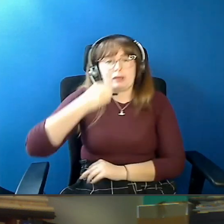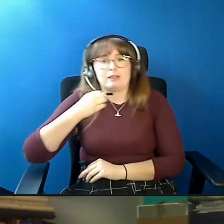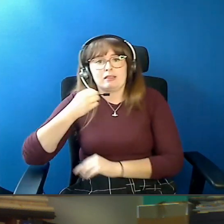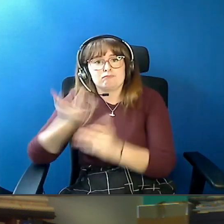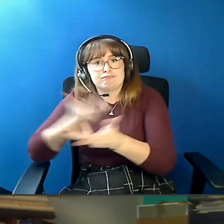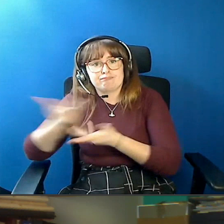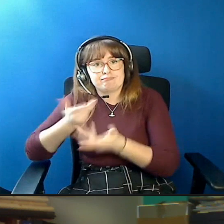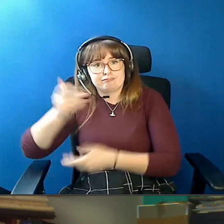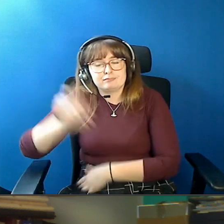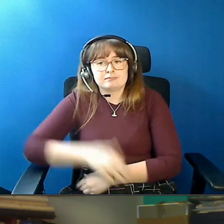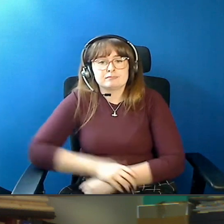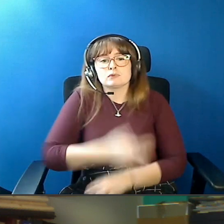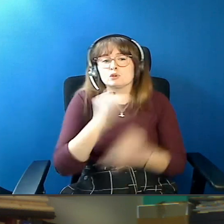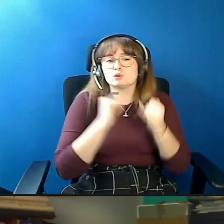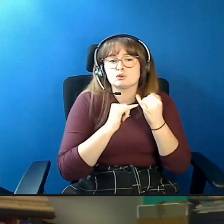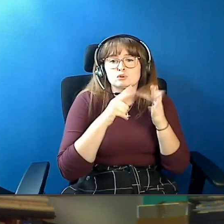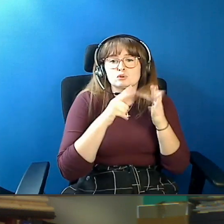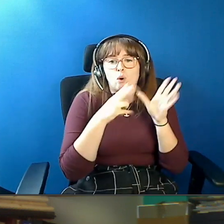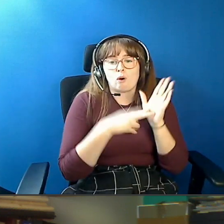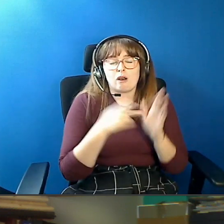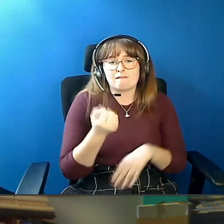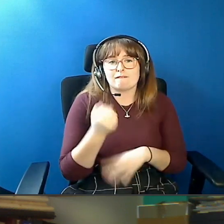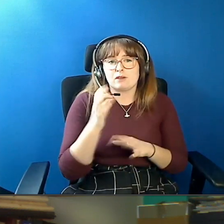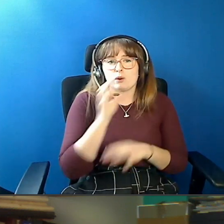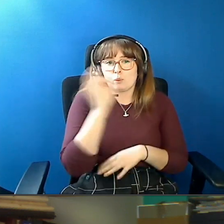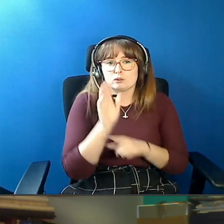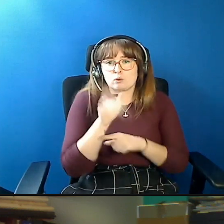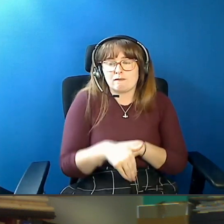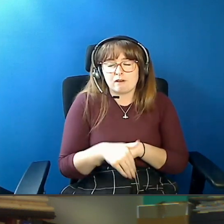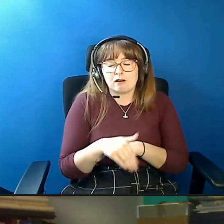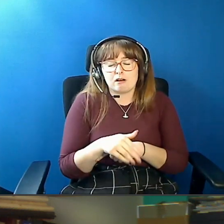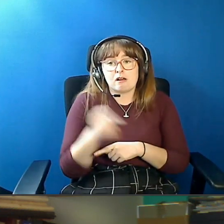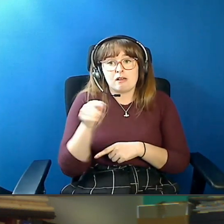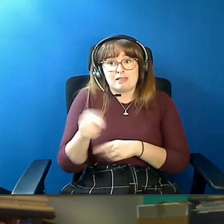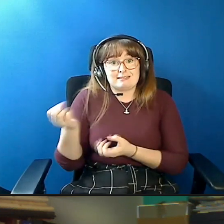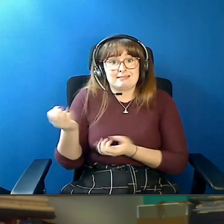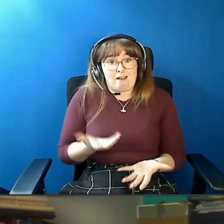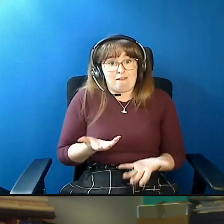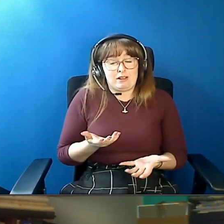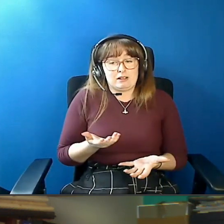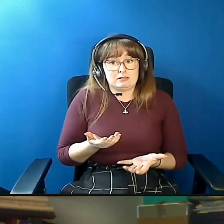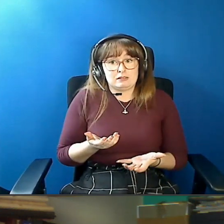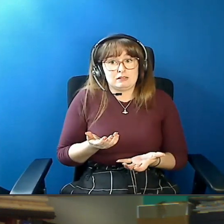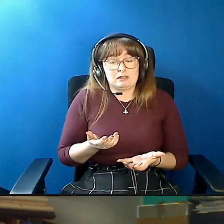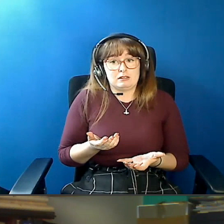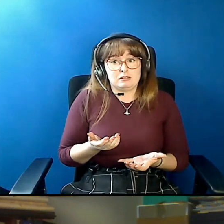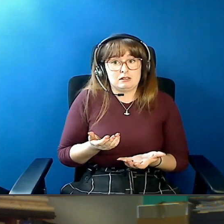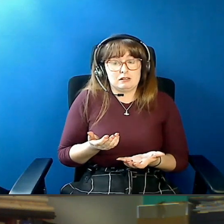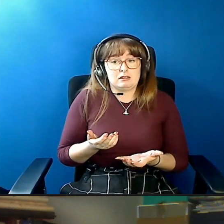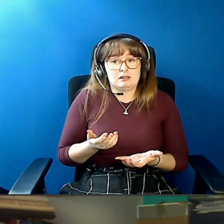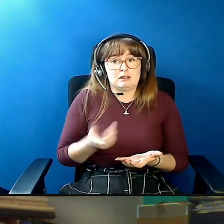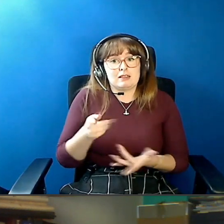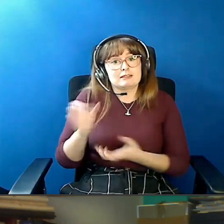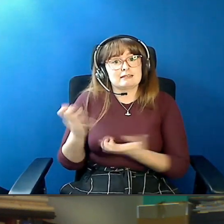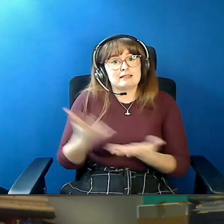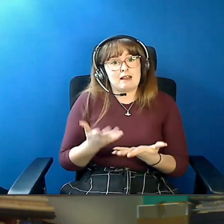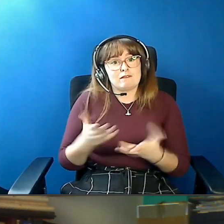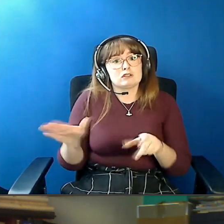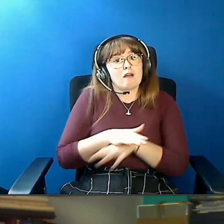probably one for you here as well. There's a question here. Does the service, I'm assuming it's Home Analytics, cover Scotland?